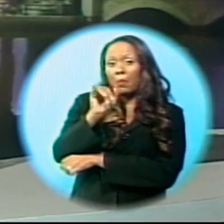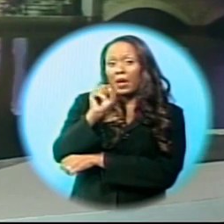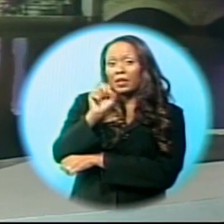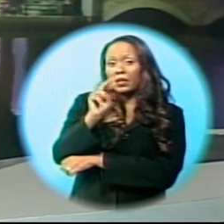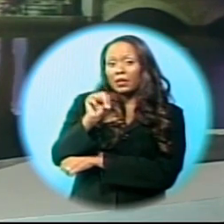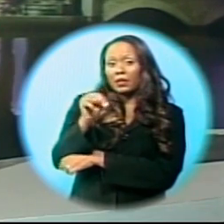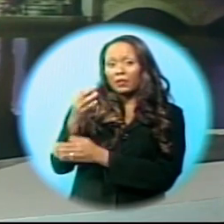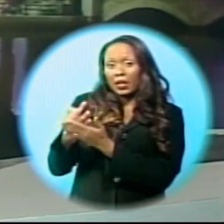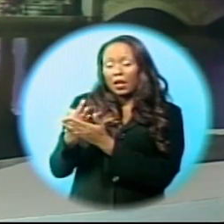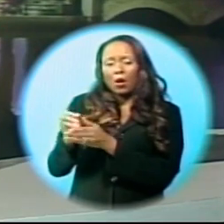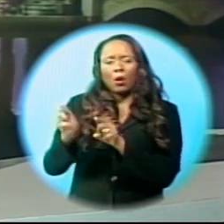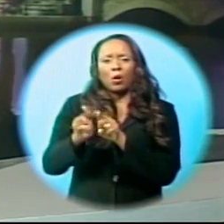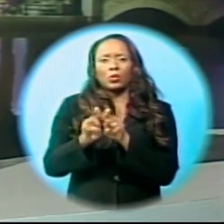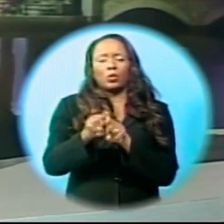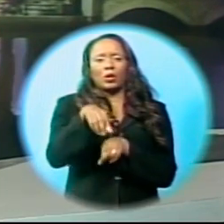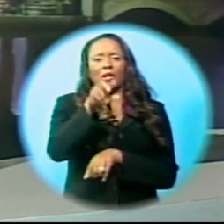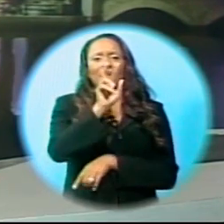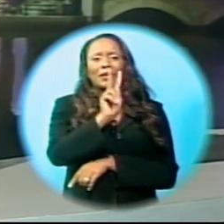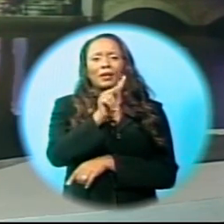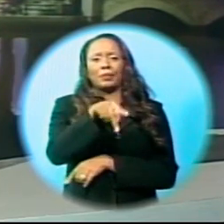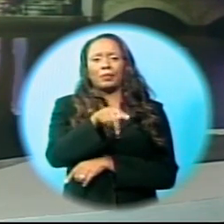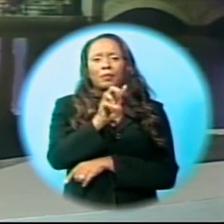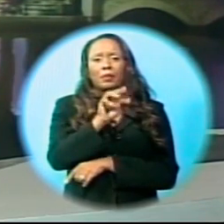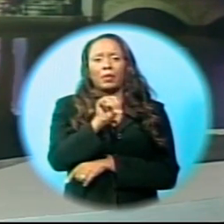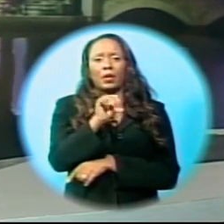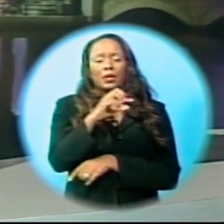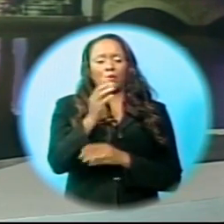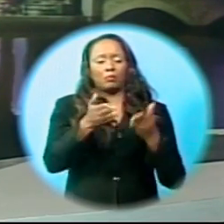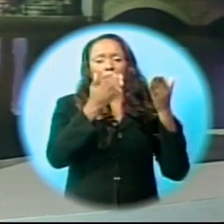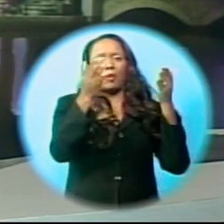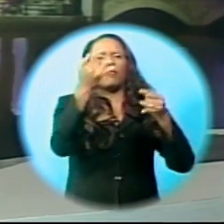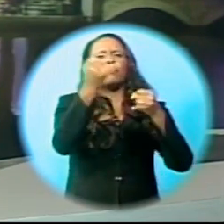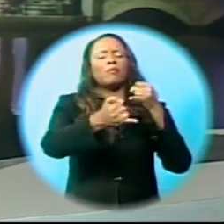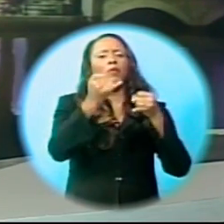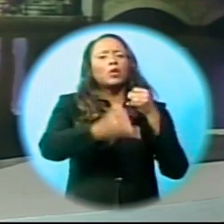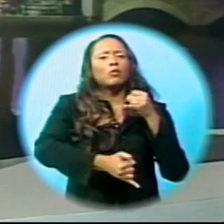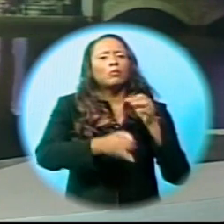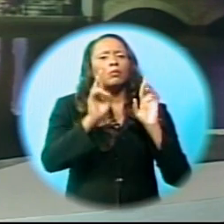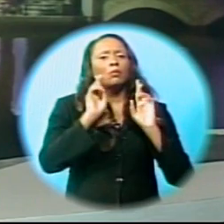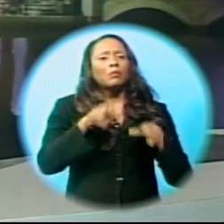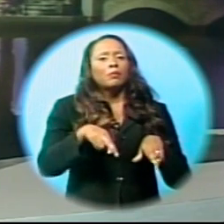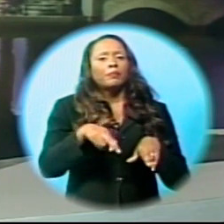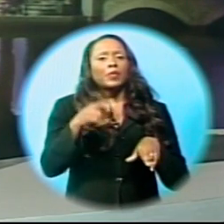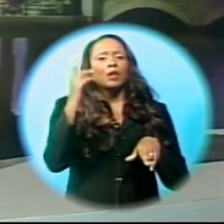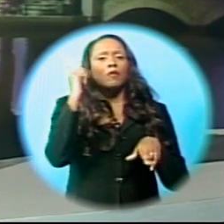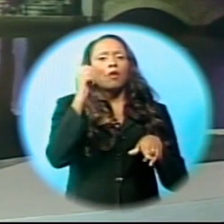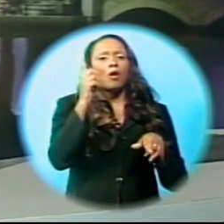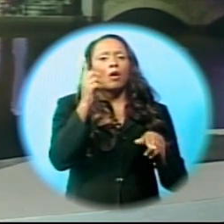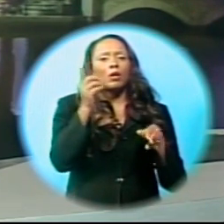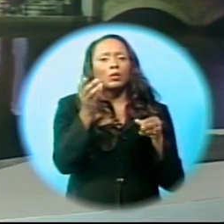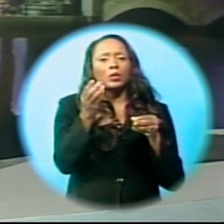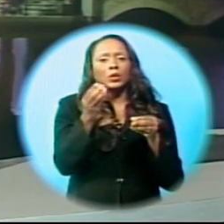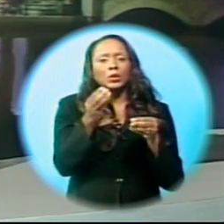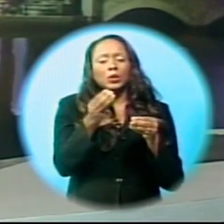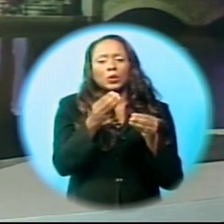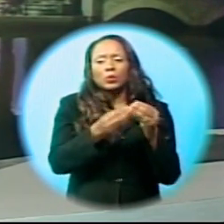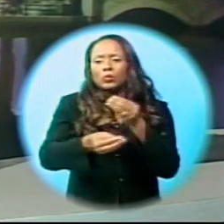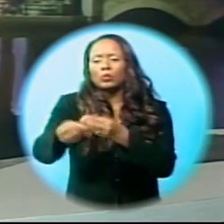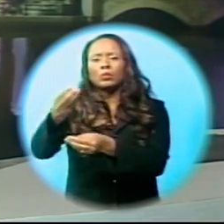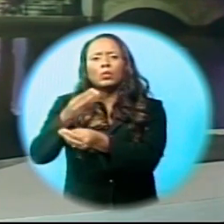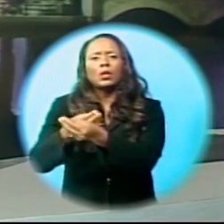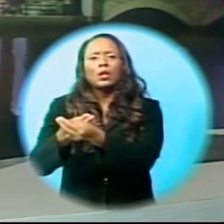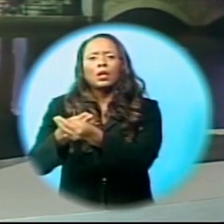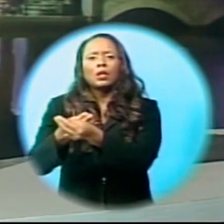manager KPMG has submitted its final report to the High Court for the transfer of life and annuity policies to Sagicor Life